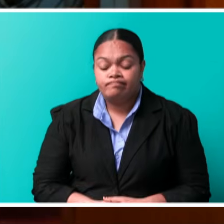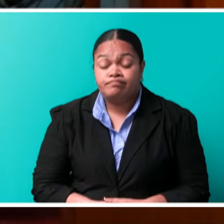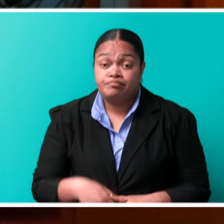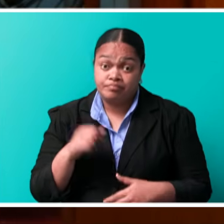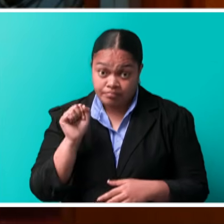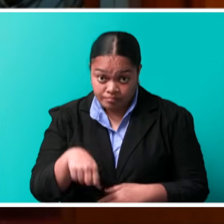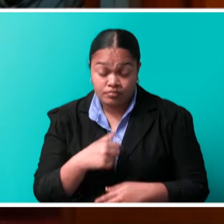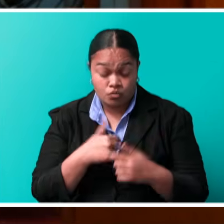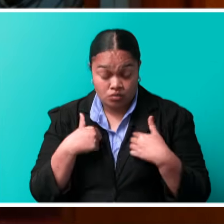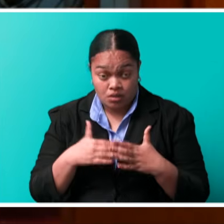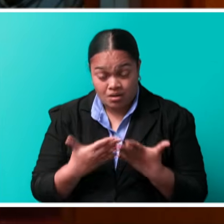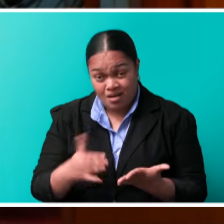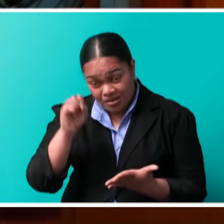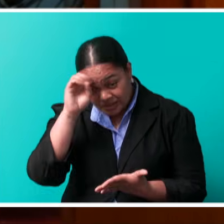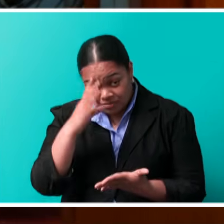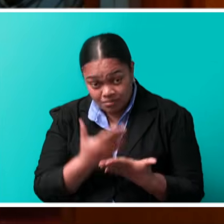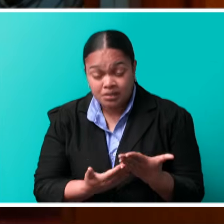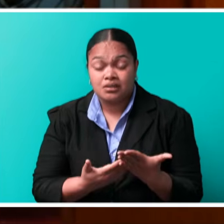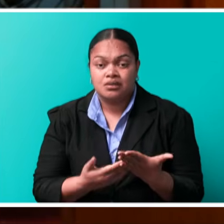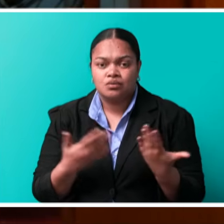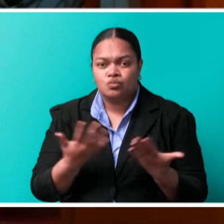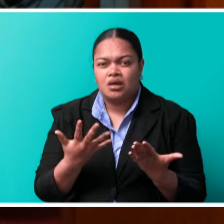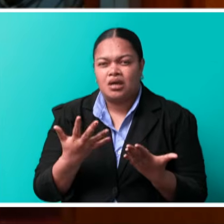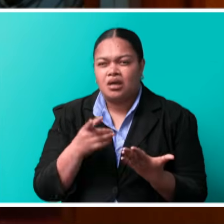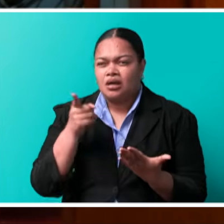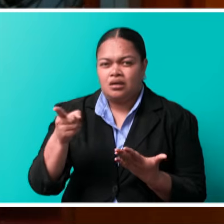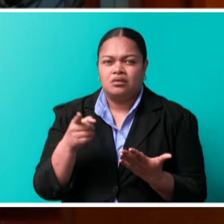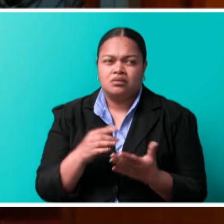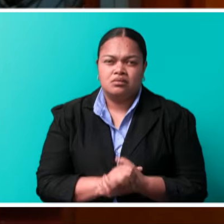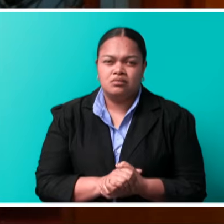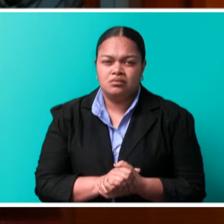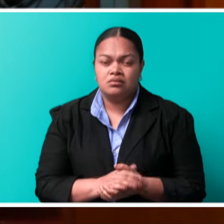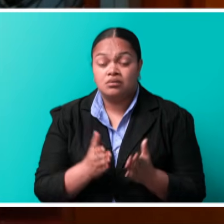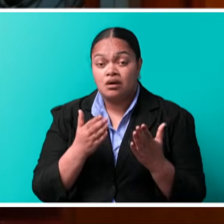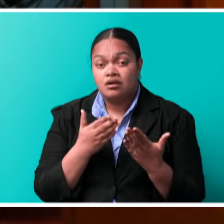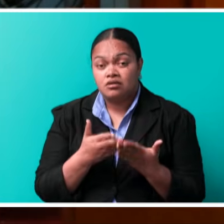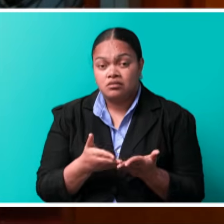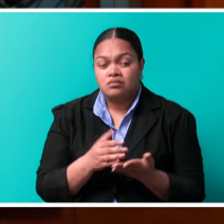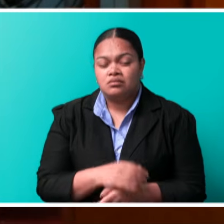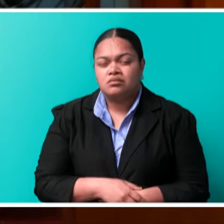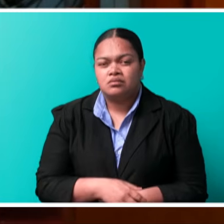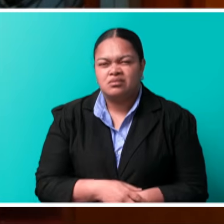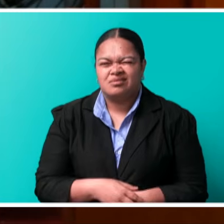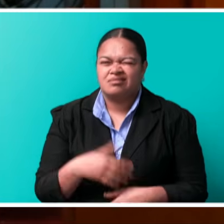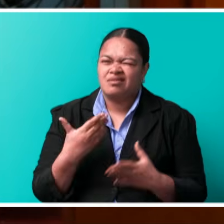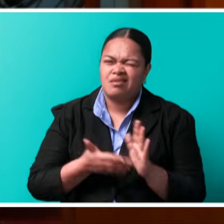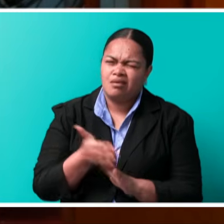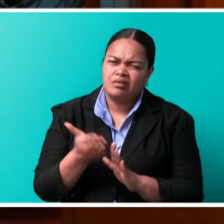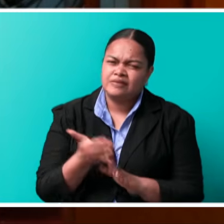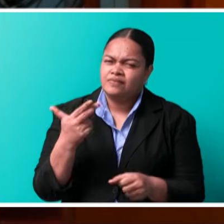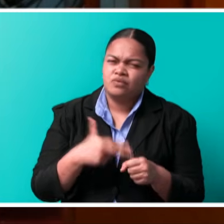experience now in energy and shipping markets, that is what is happening. Higher oil prices